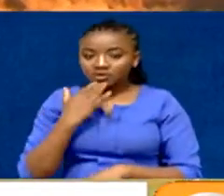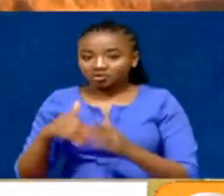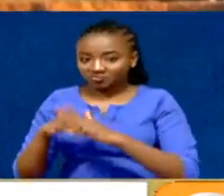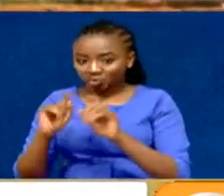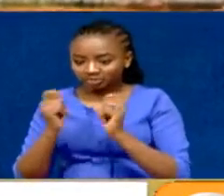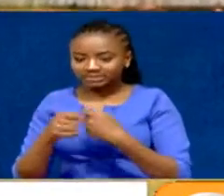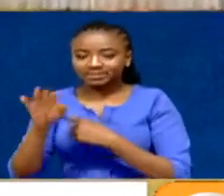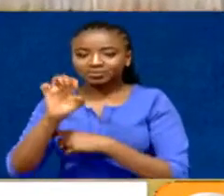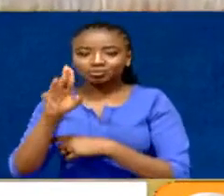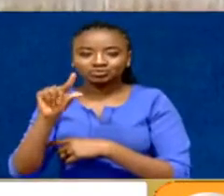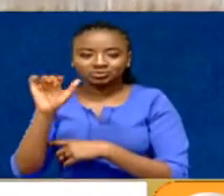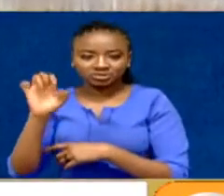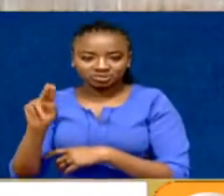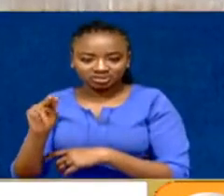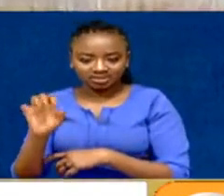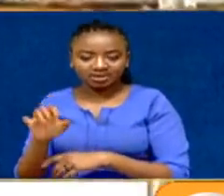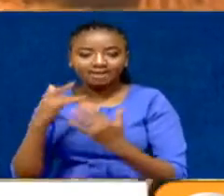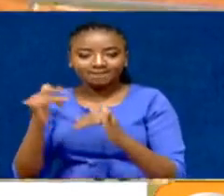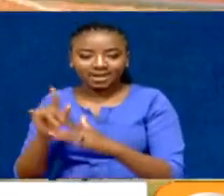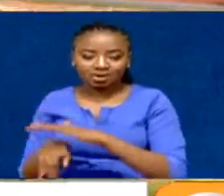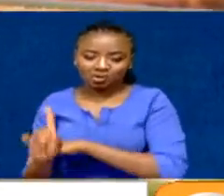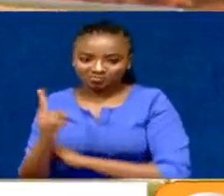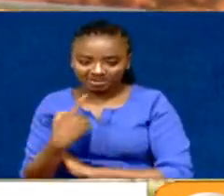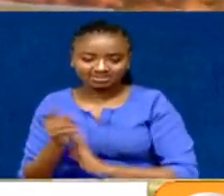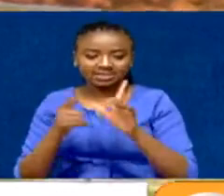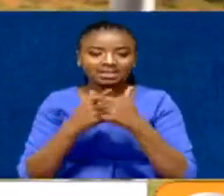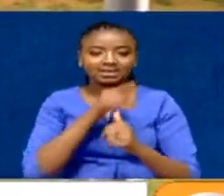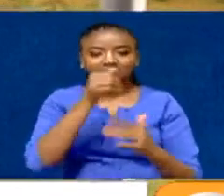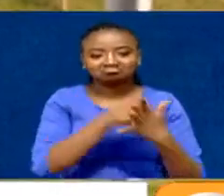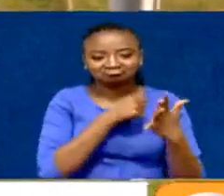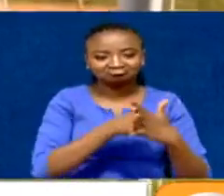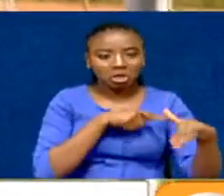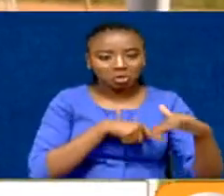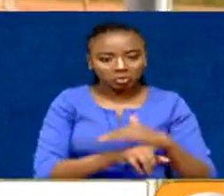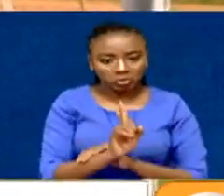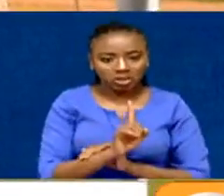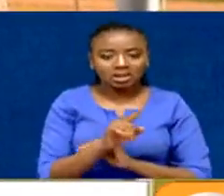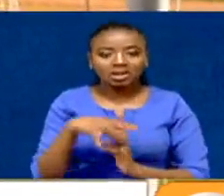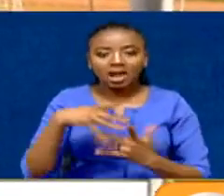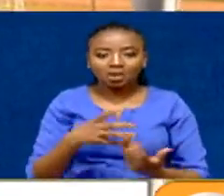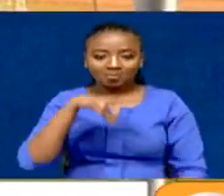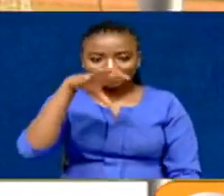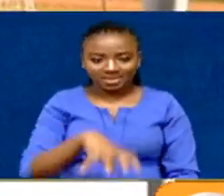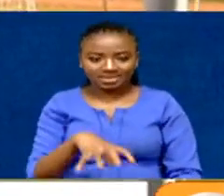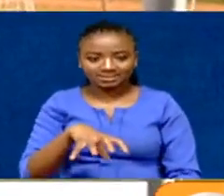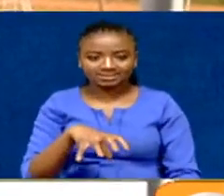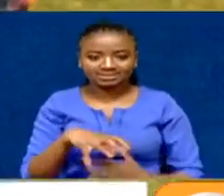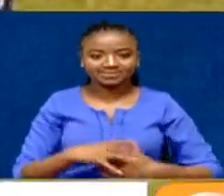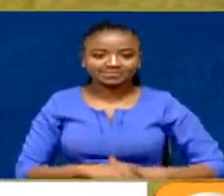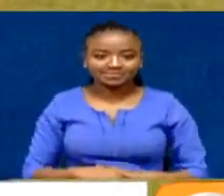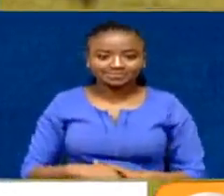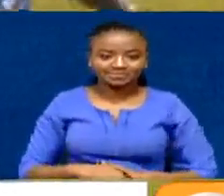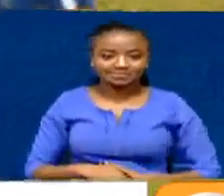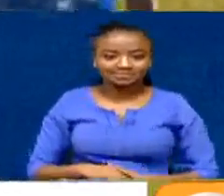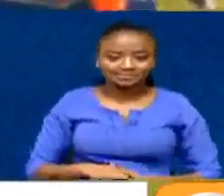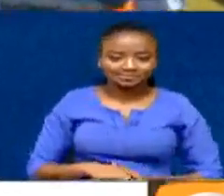match. Ingwe looks to have sealed the win, but deep into stoppage time, Vihiga bullets and a penalty, which they duly converted for